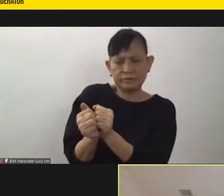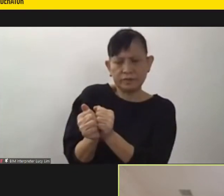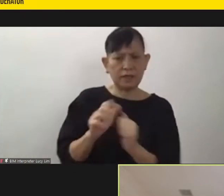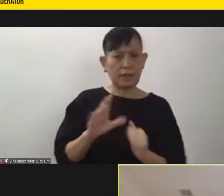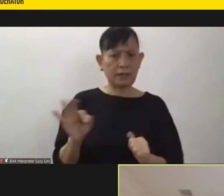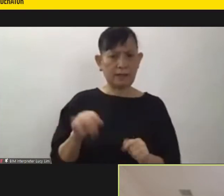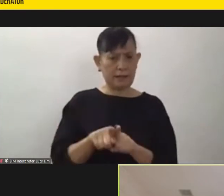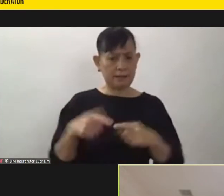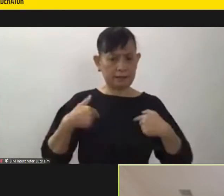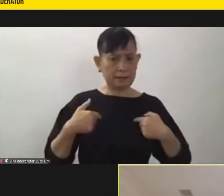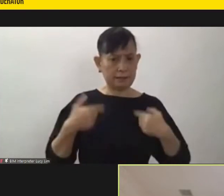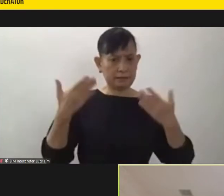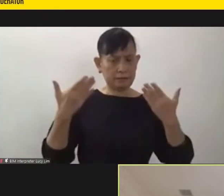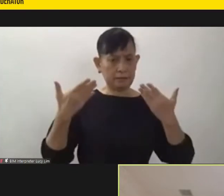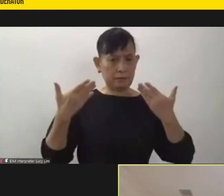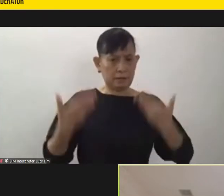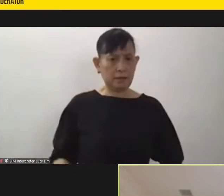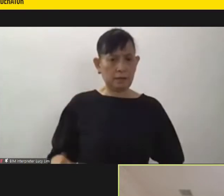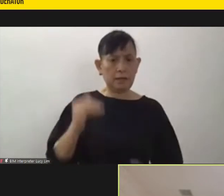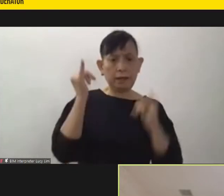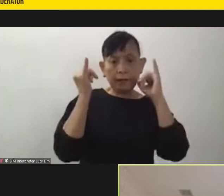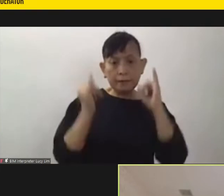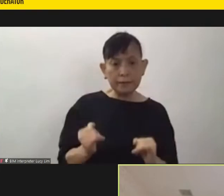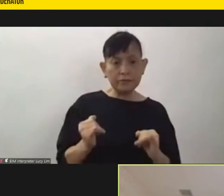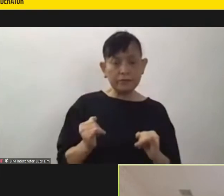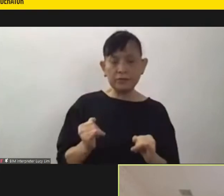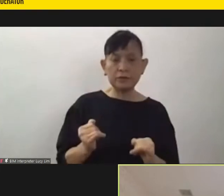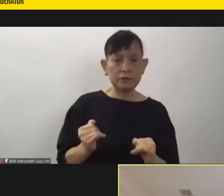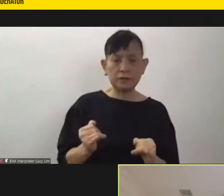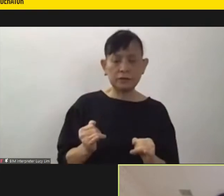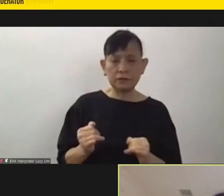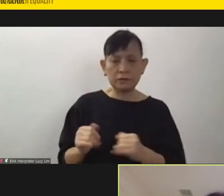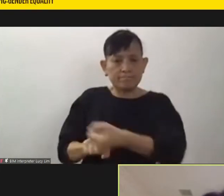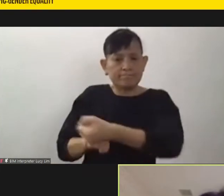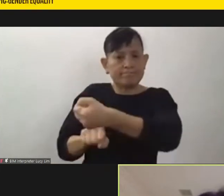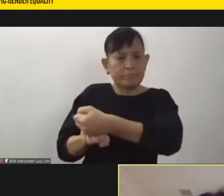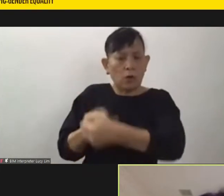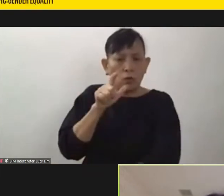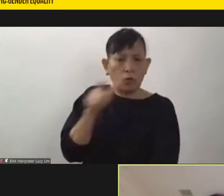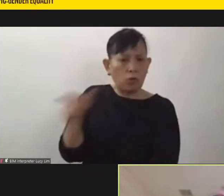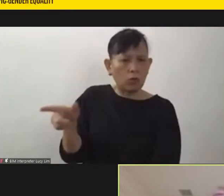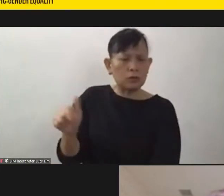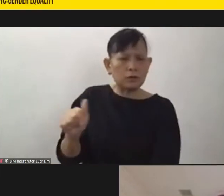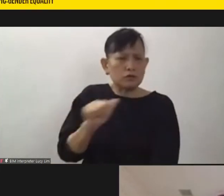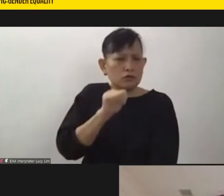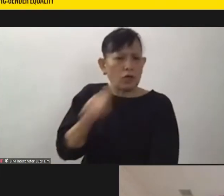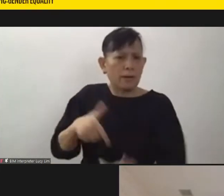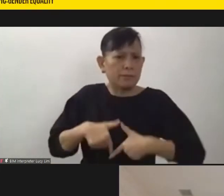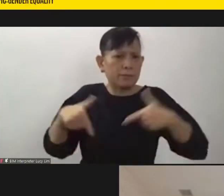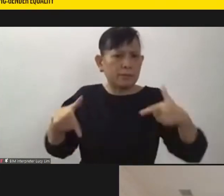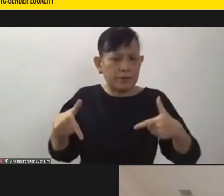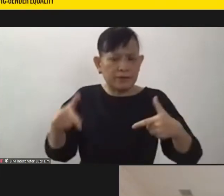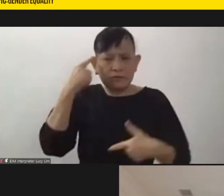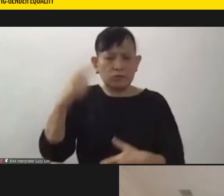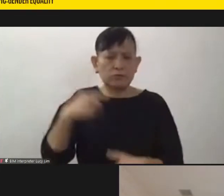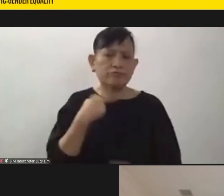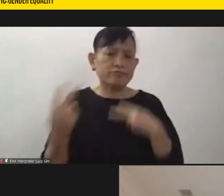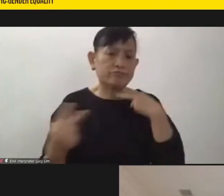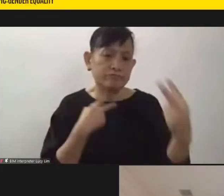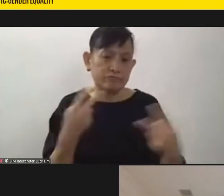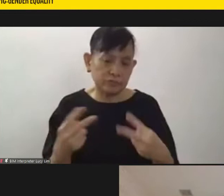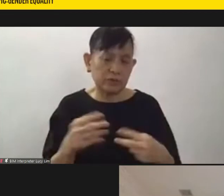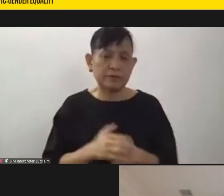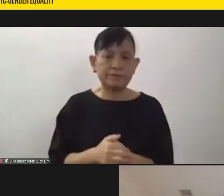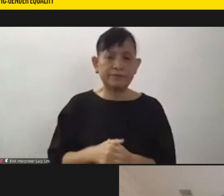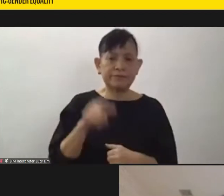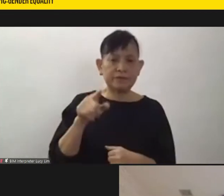for, you know, people who can't speak up for themselves? I think the catchphrase here is just two words,